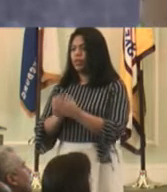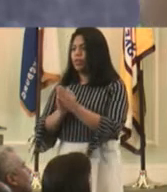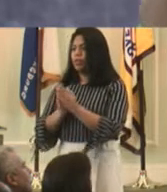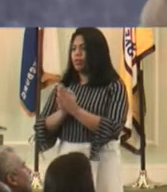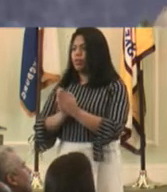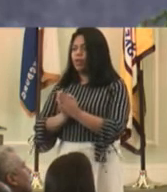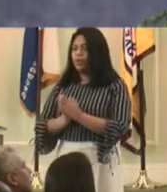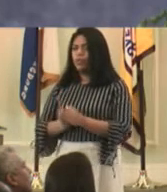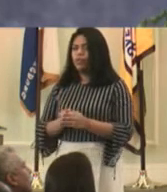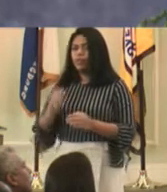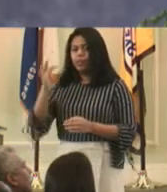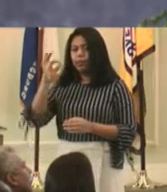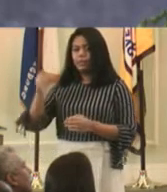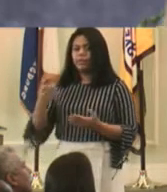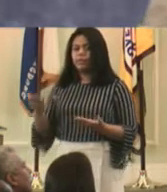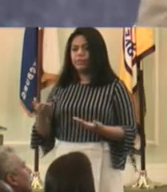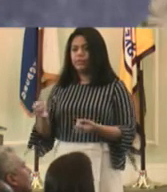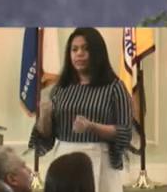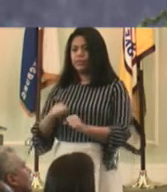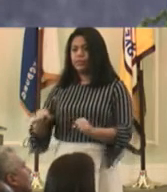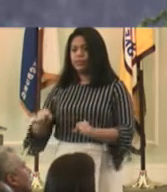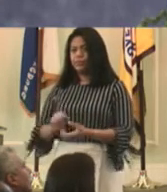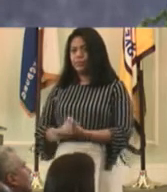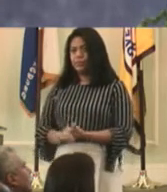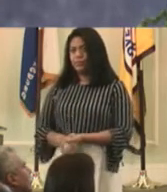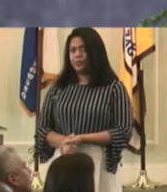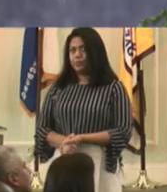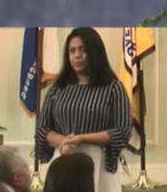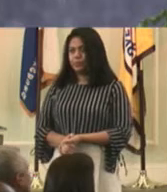pastor to make it back here safely, please.